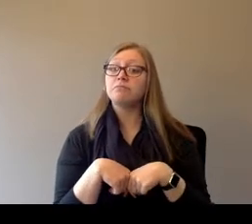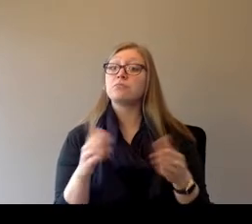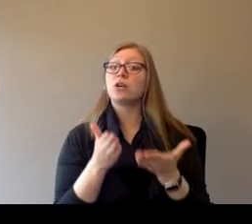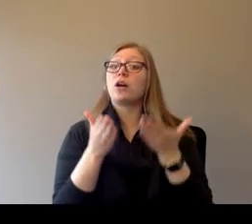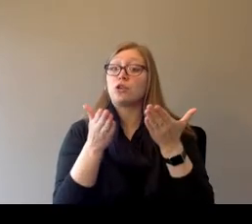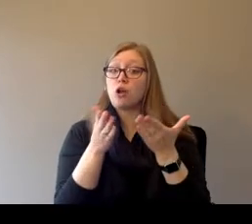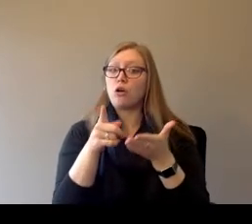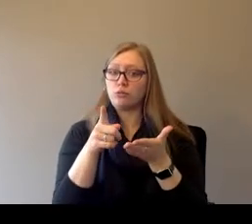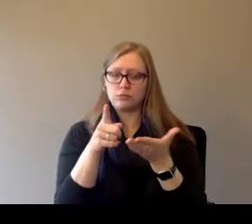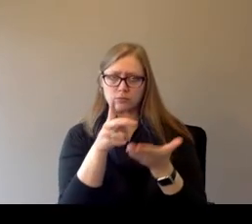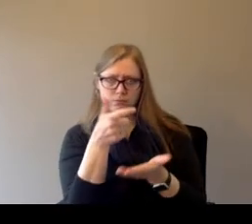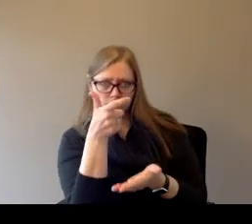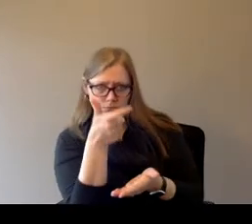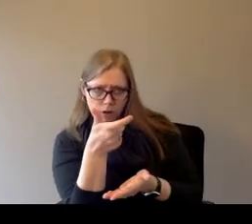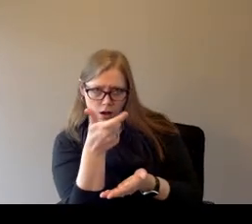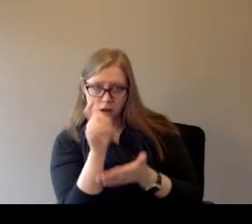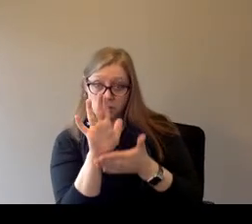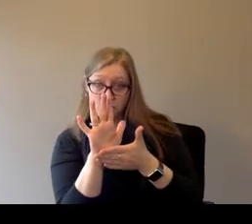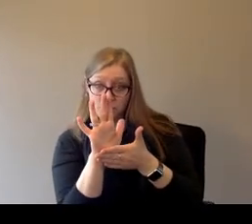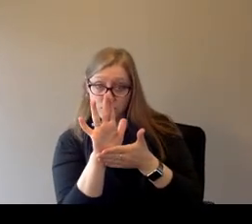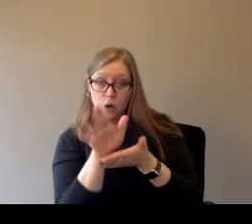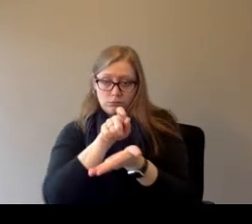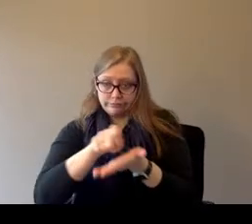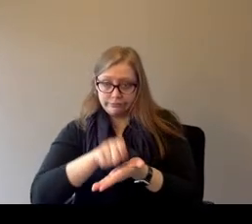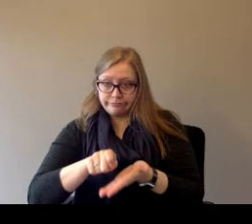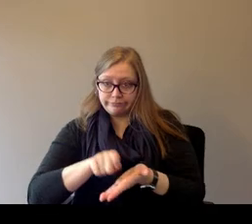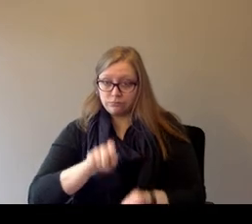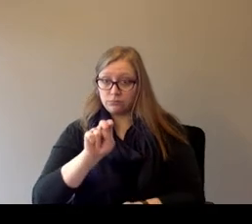make some notes on this while you watch the video.